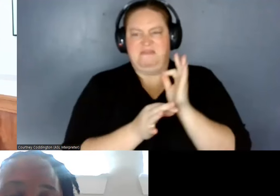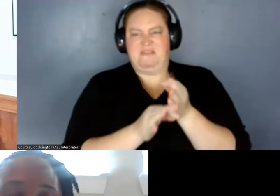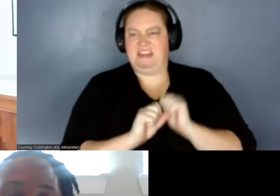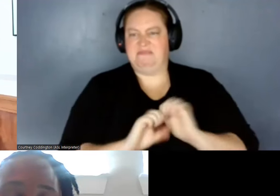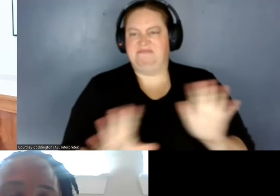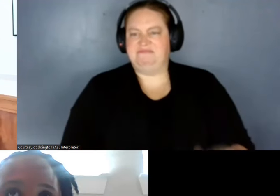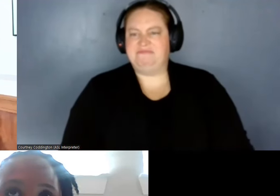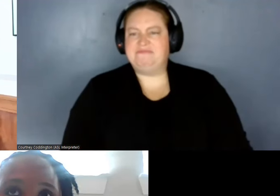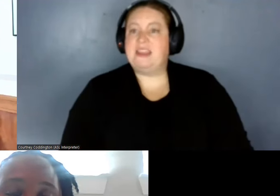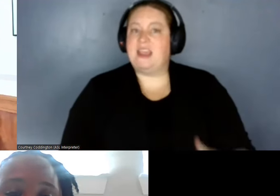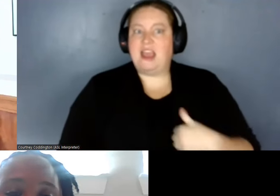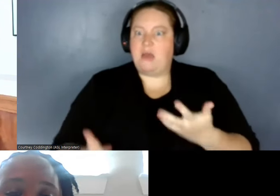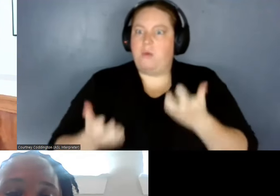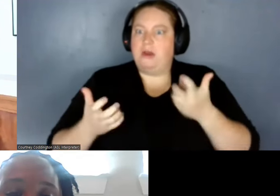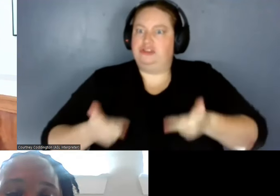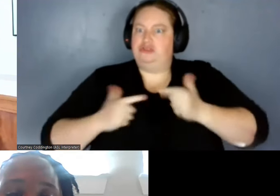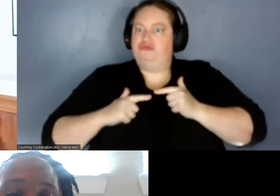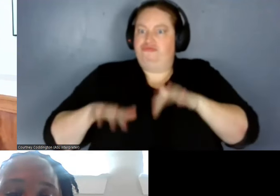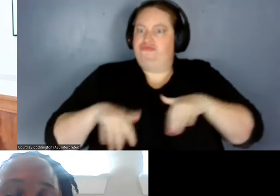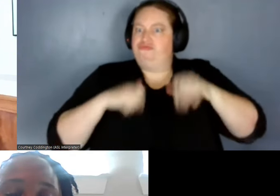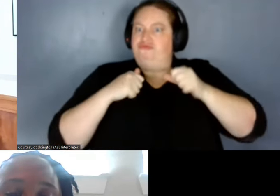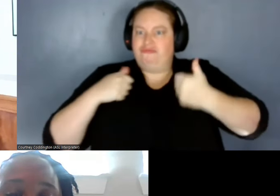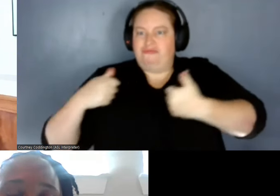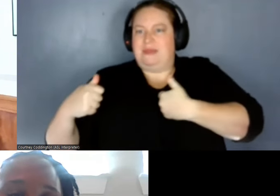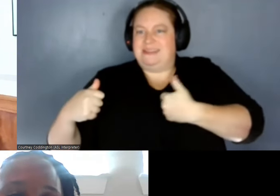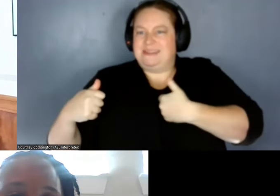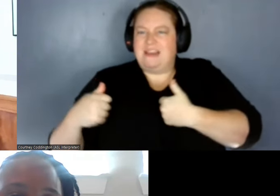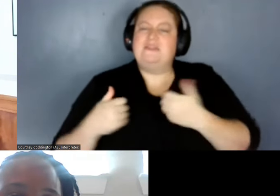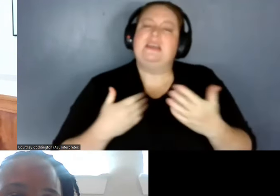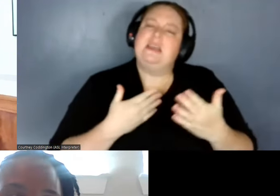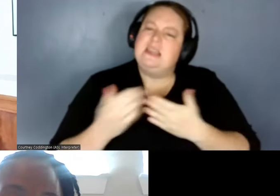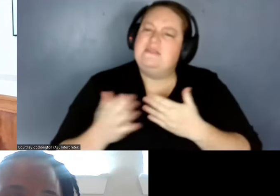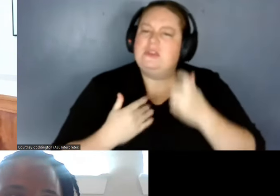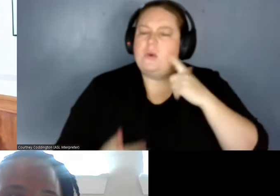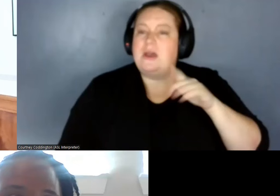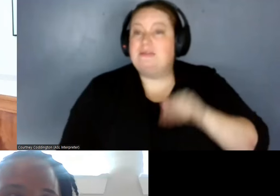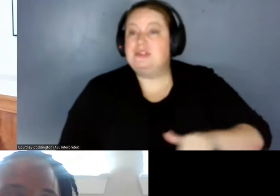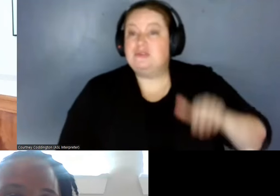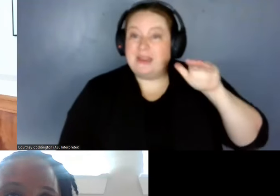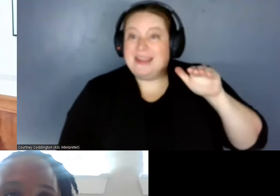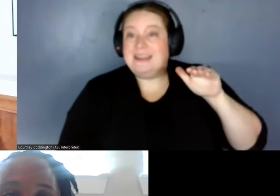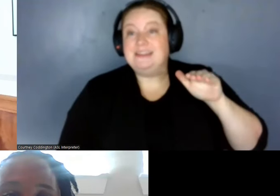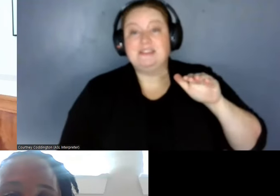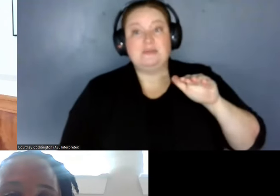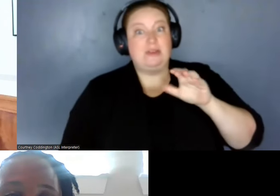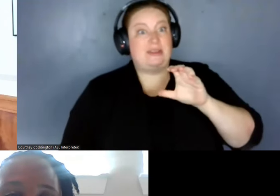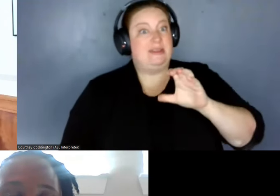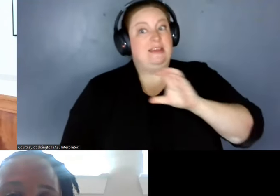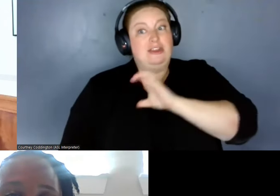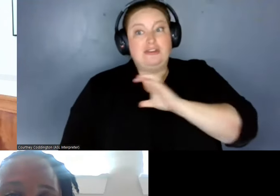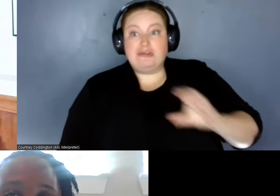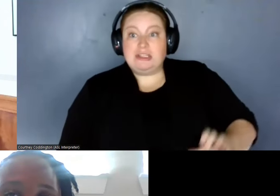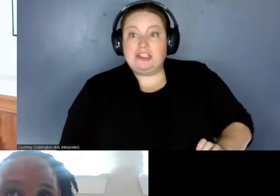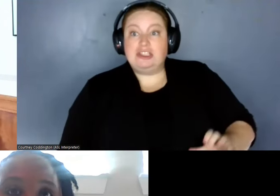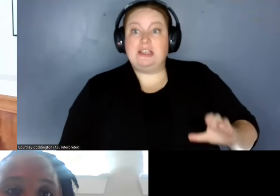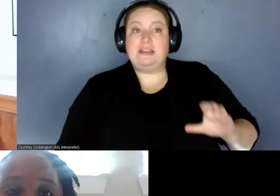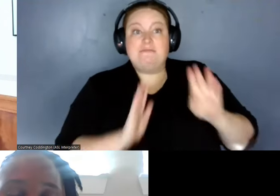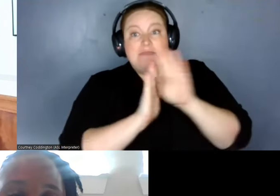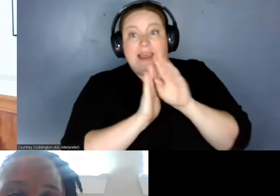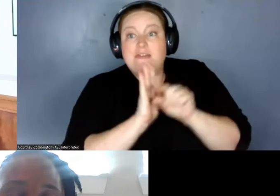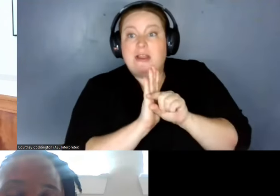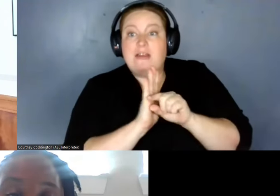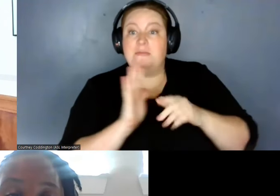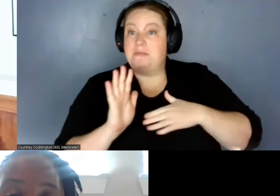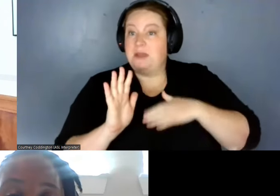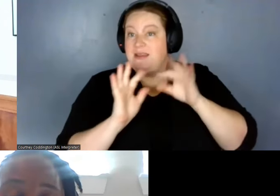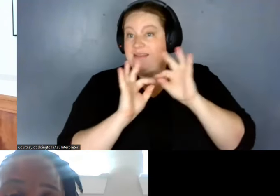in my own hands. And although I was raised on Christian principles and my family was